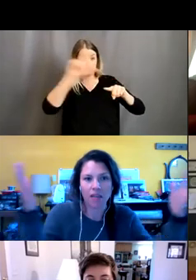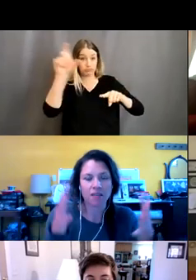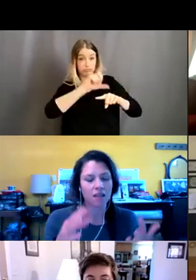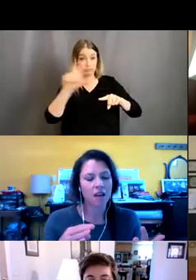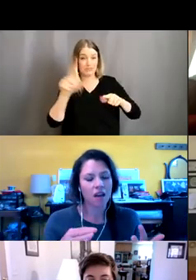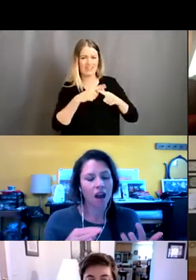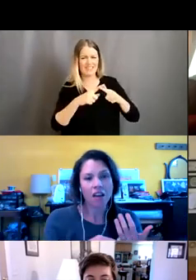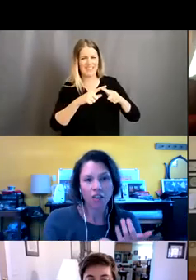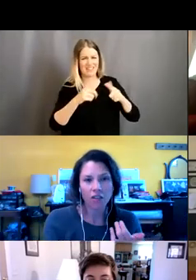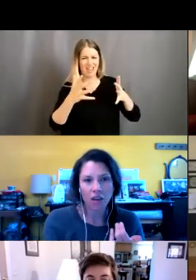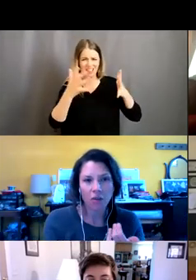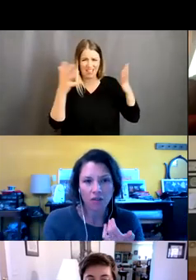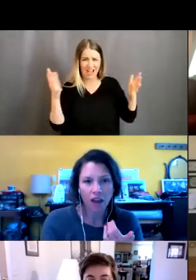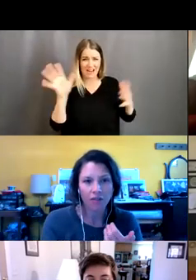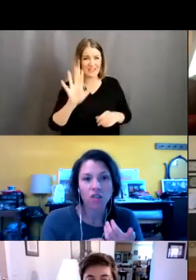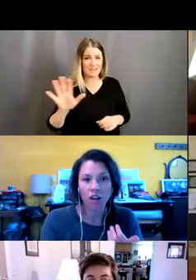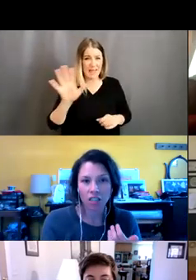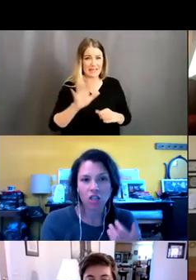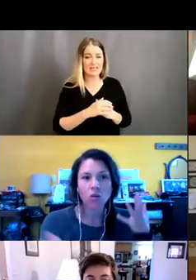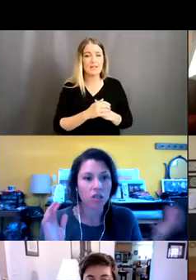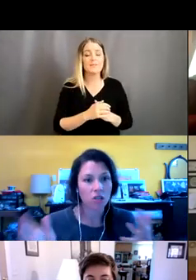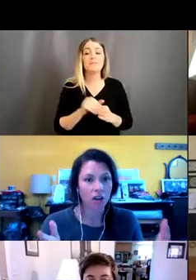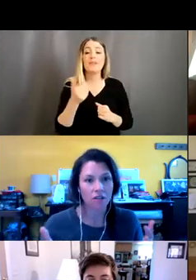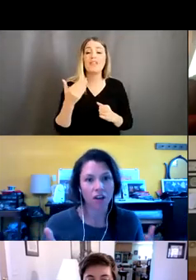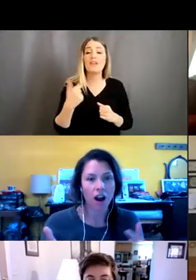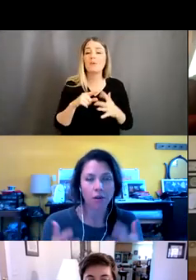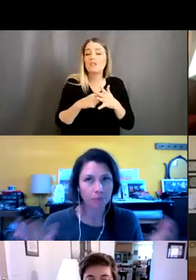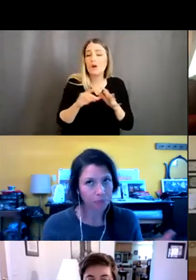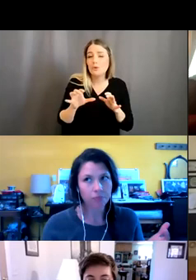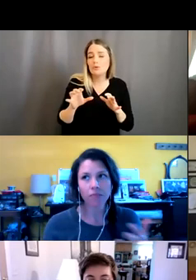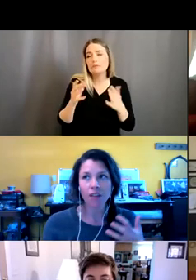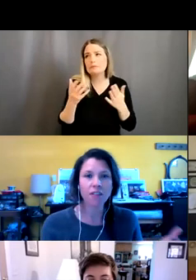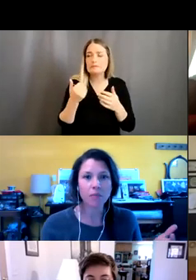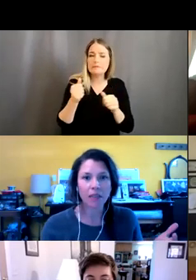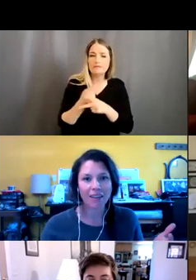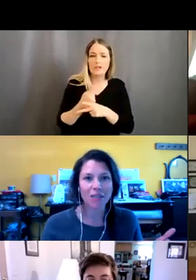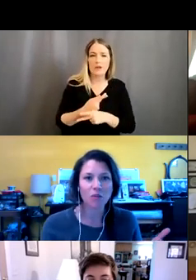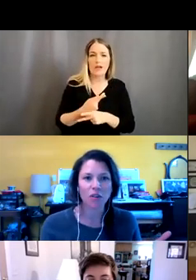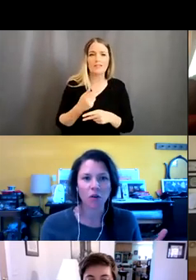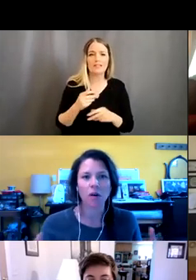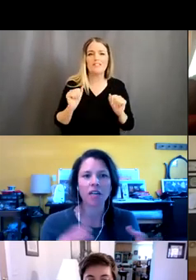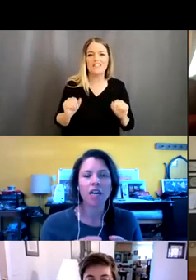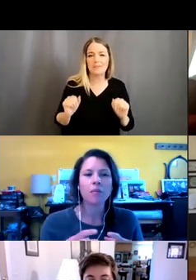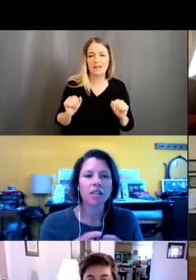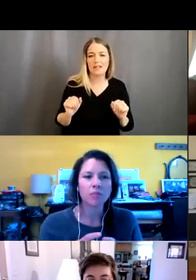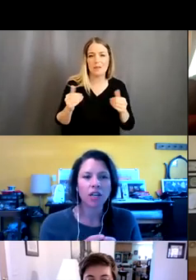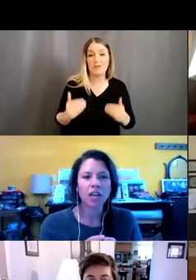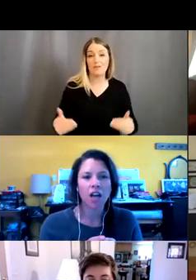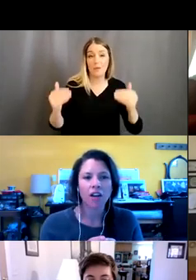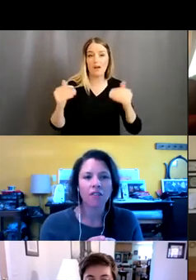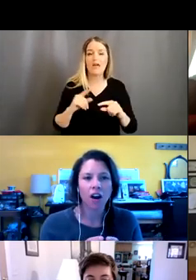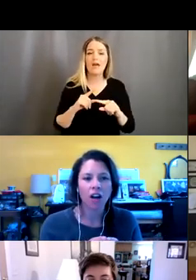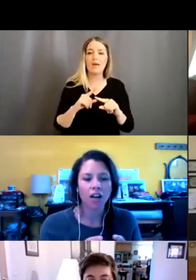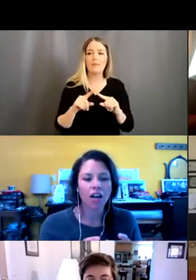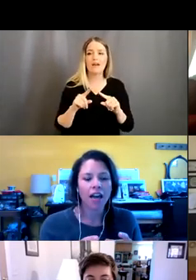amount of space. Another thing we have started to do, we're still trying to figure out feasibility of this moving forward, but is putting